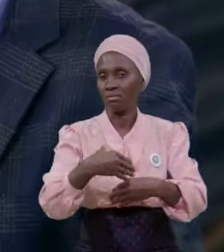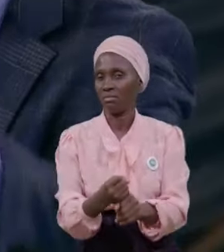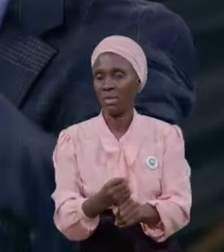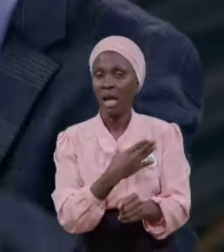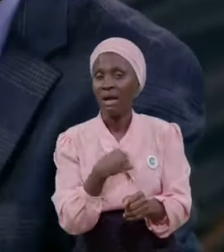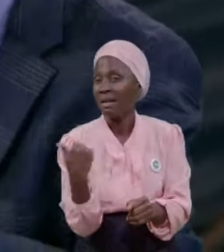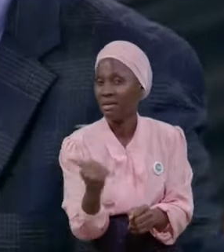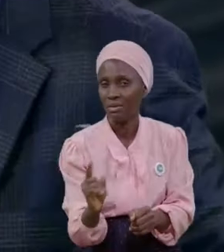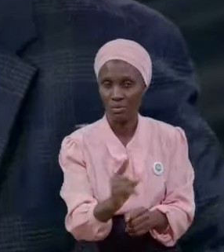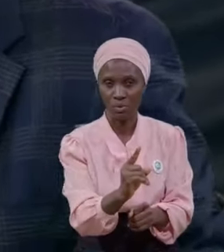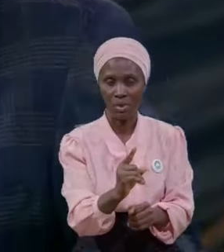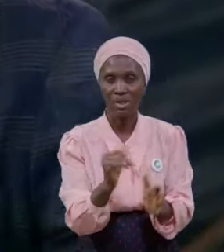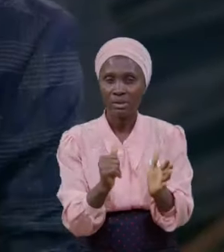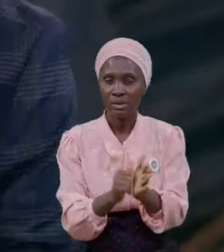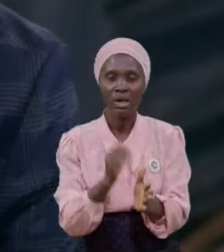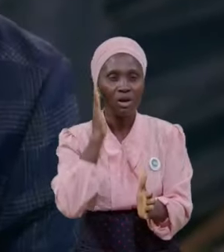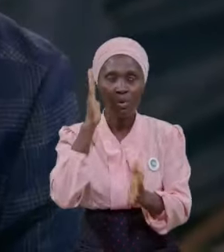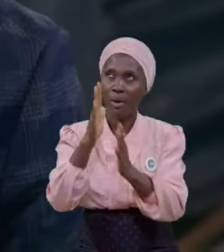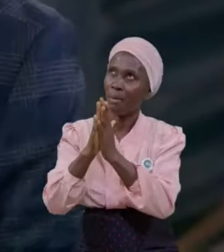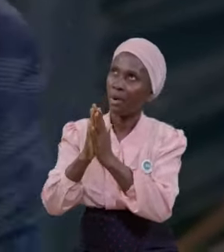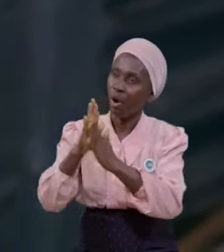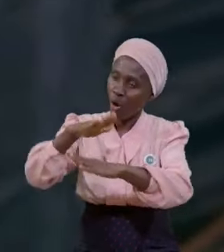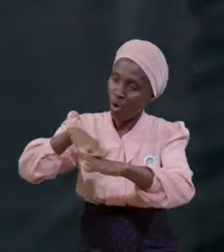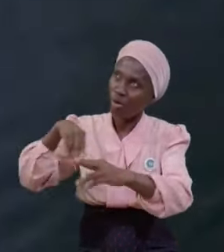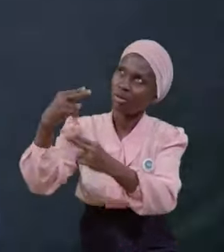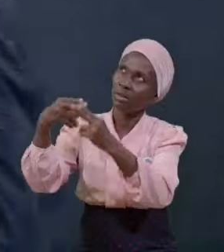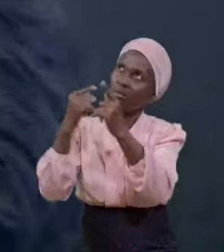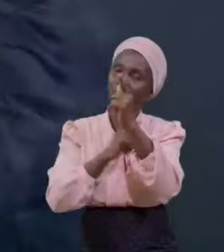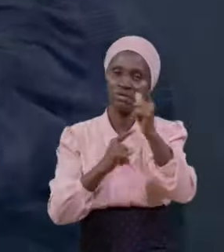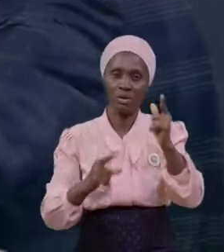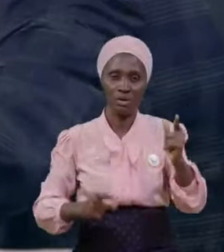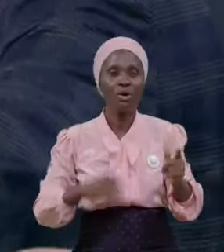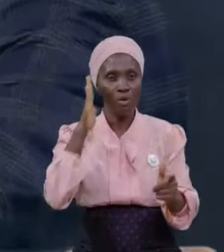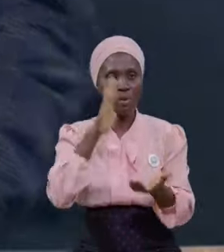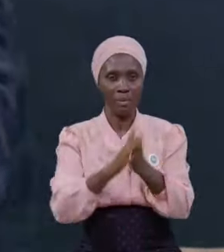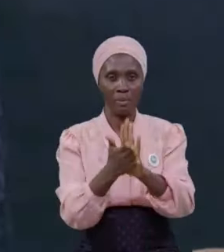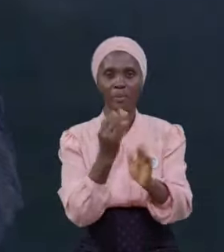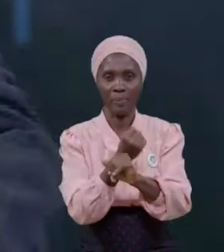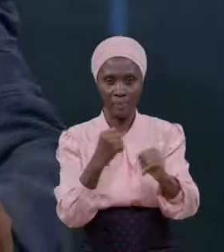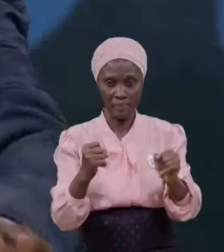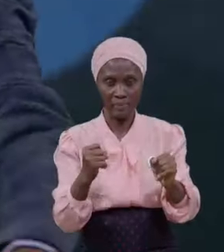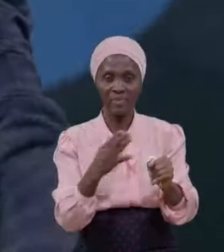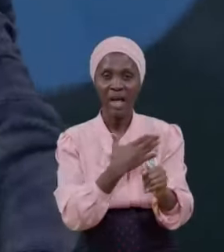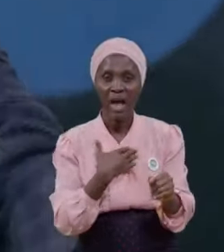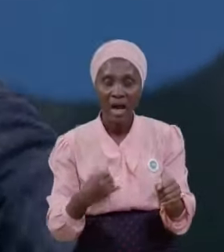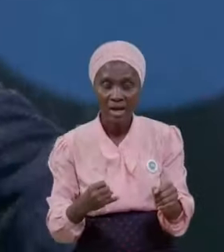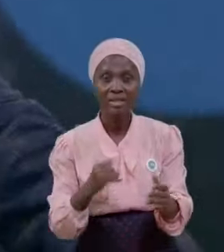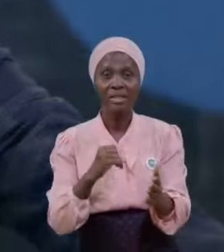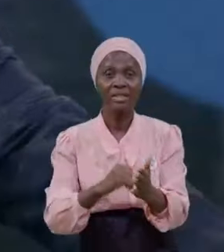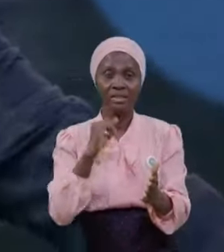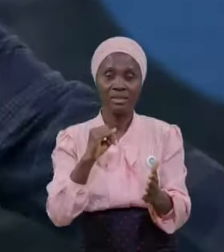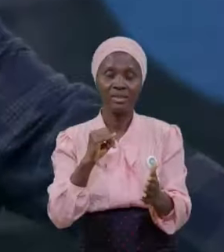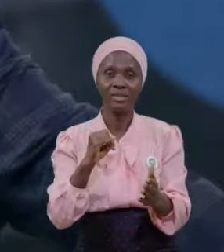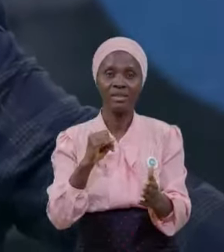call on the name of the Lord shall be saved. And in his day, the day of his power,